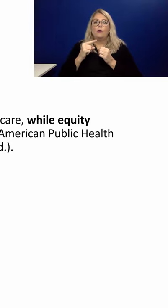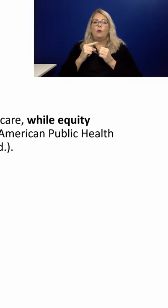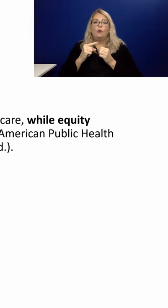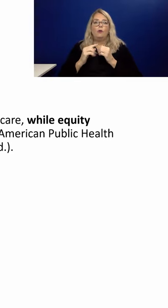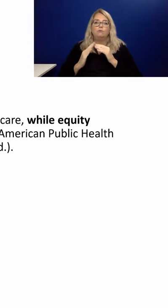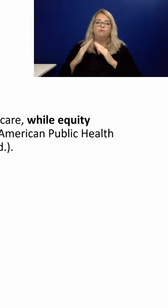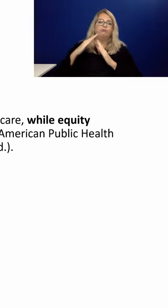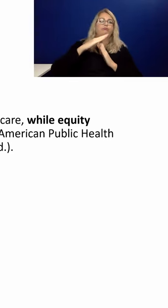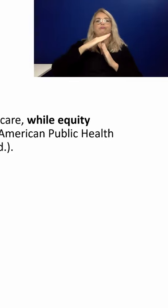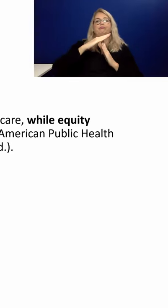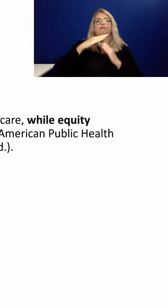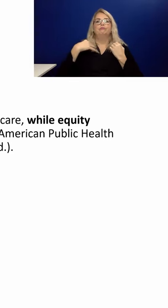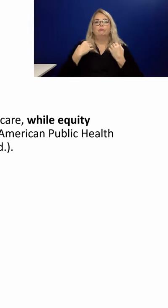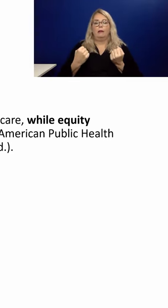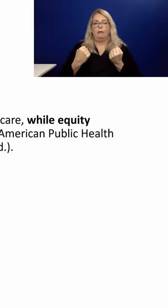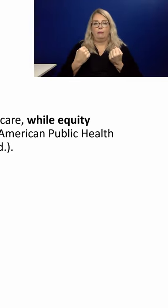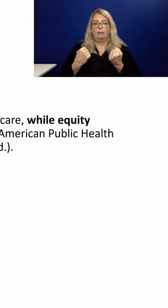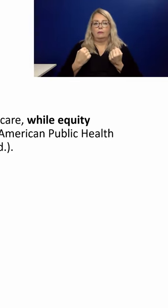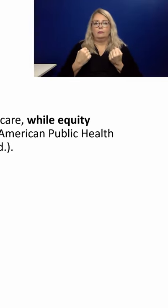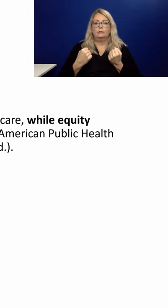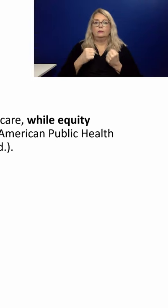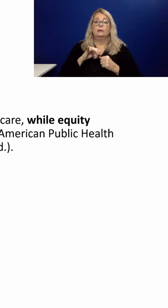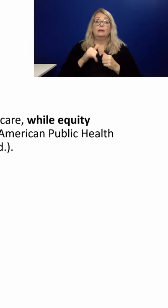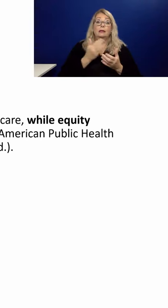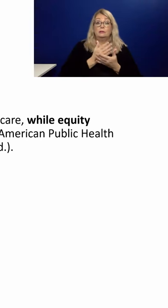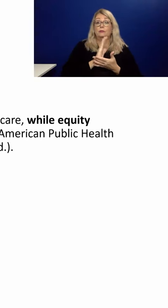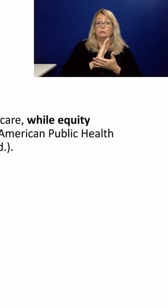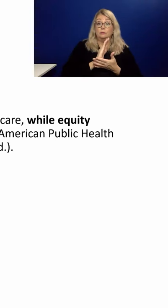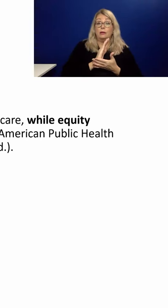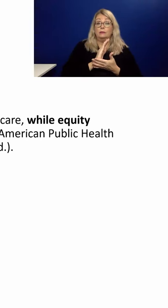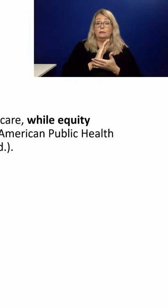a right that all of us should have.